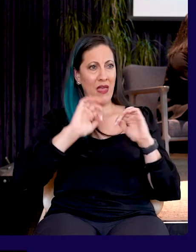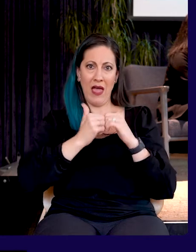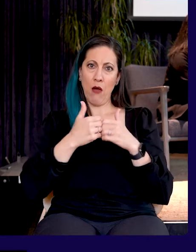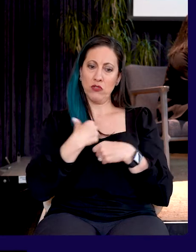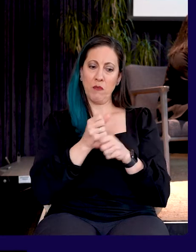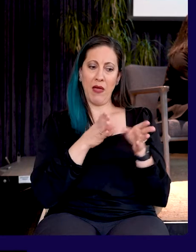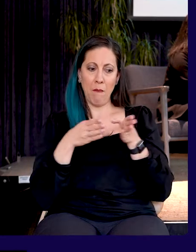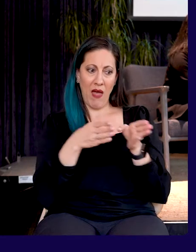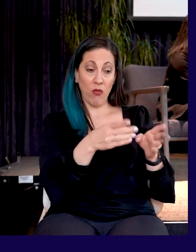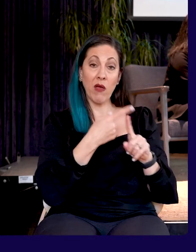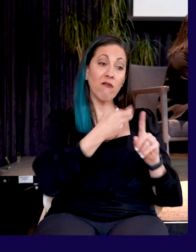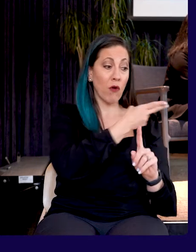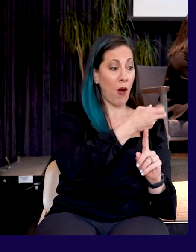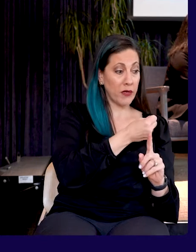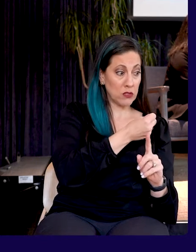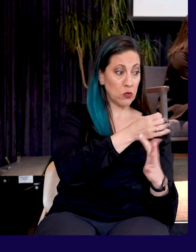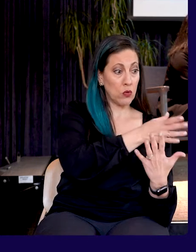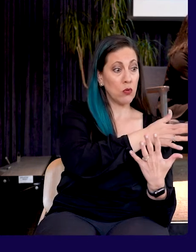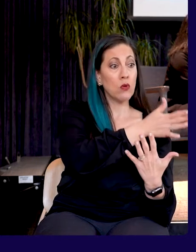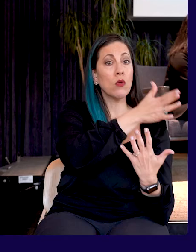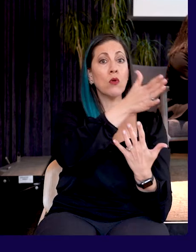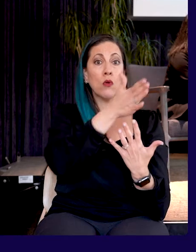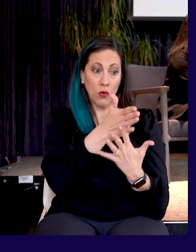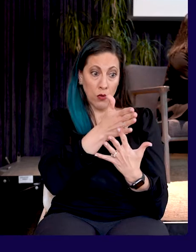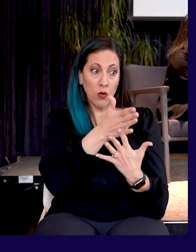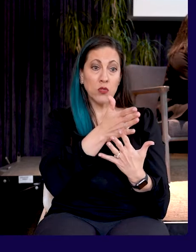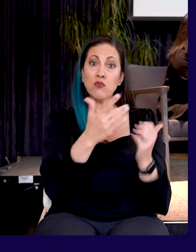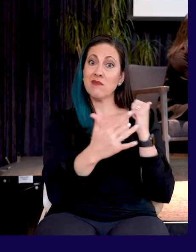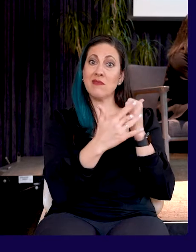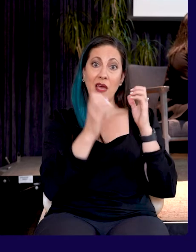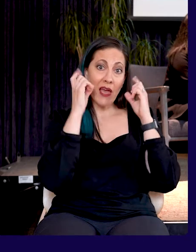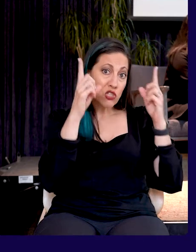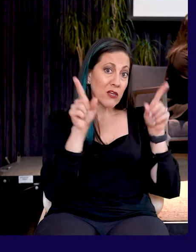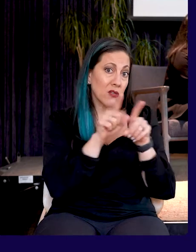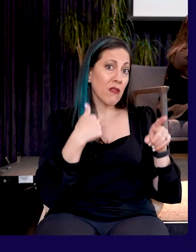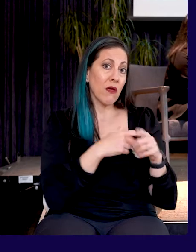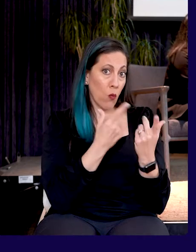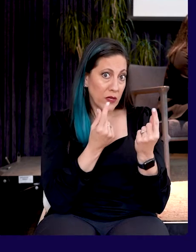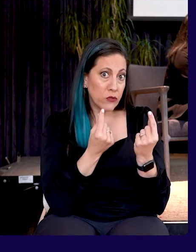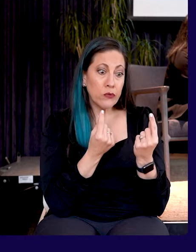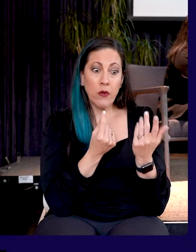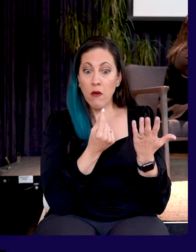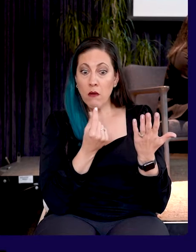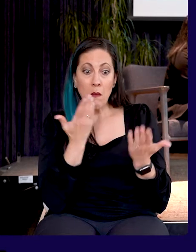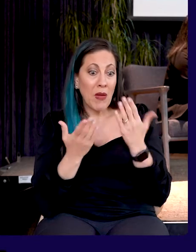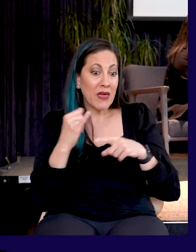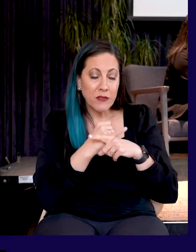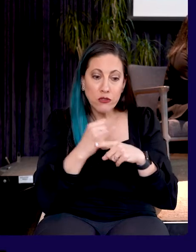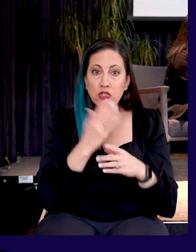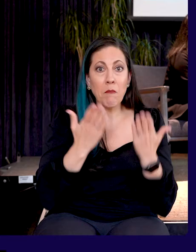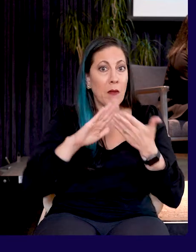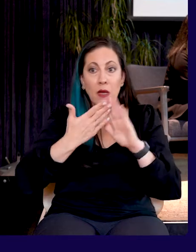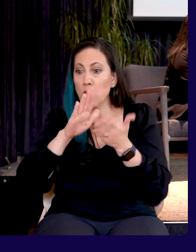pathway out of high school where, yeah, that career tech education might lead you into a college program, it might lead you into an apprenticeship, it might lead you into a